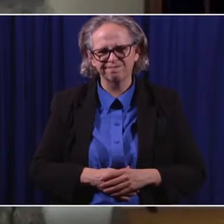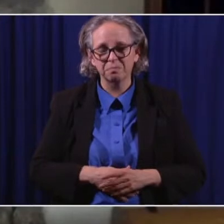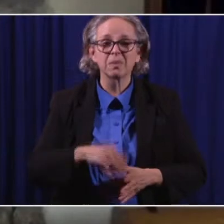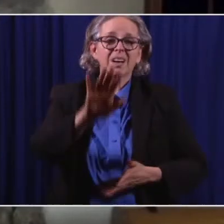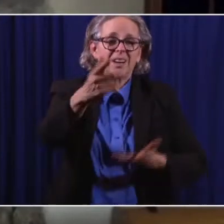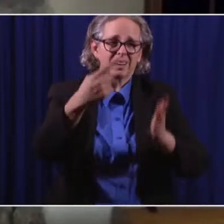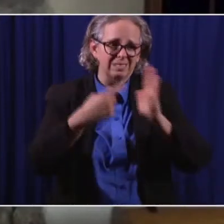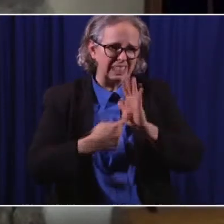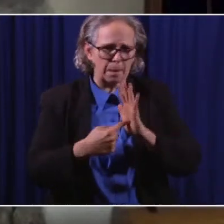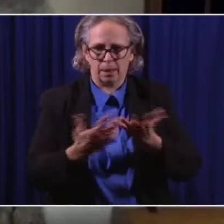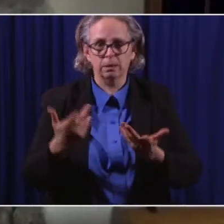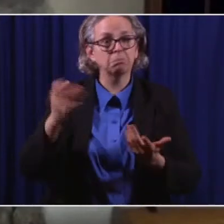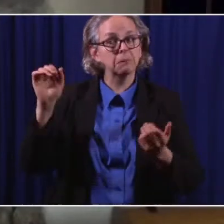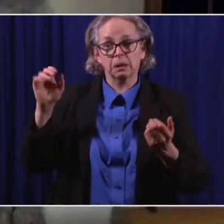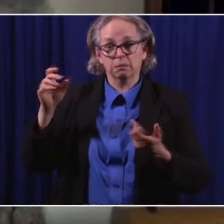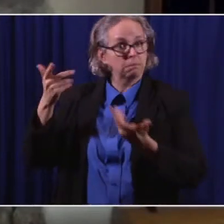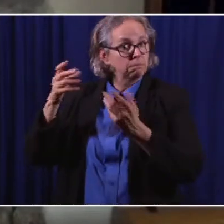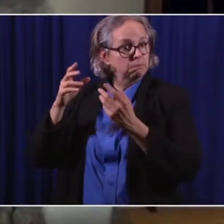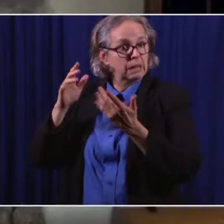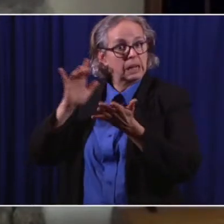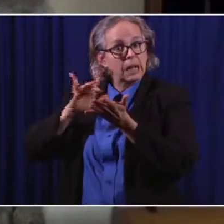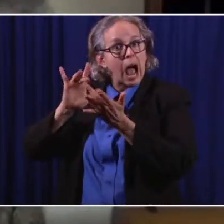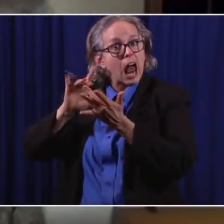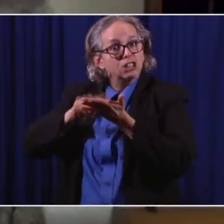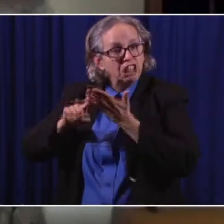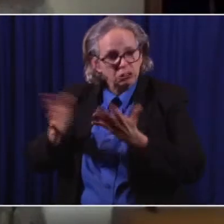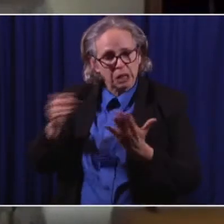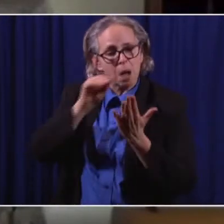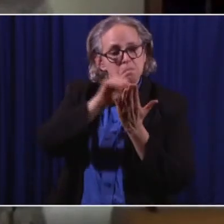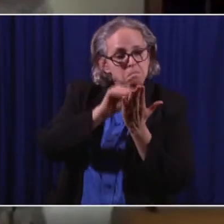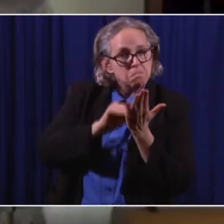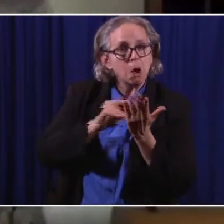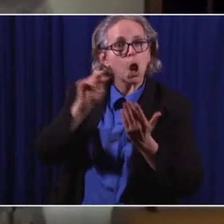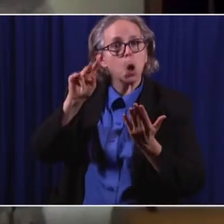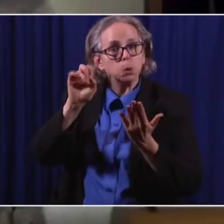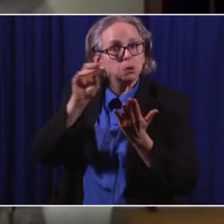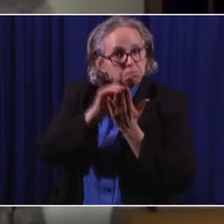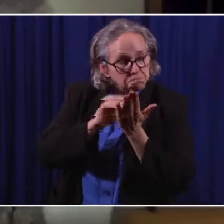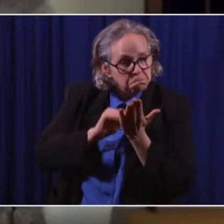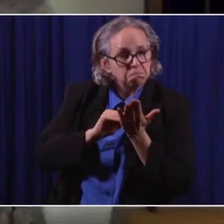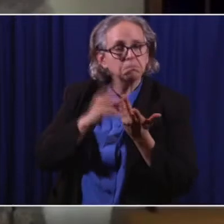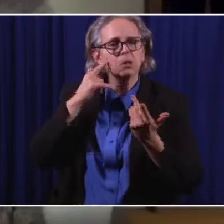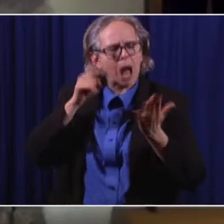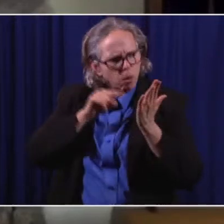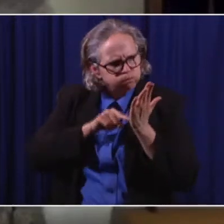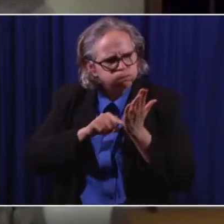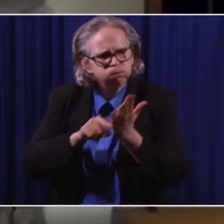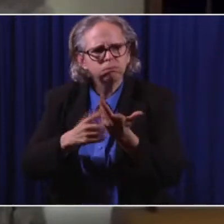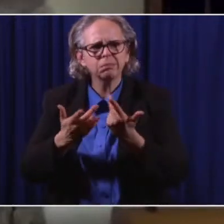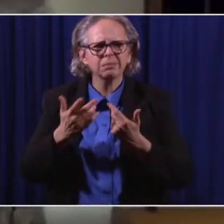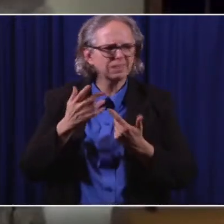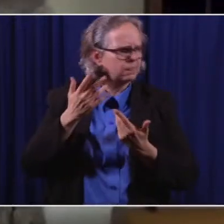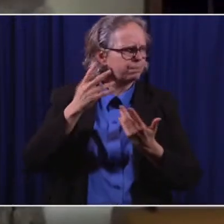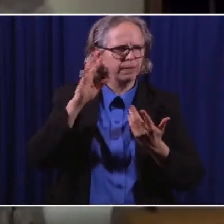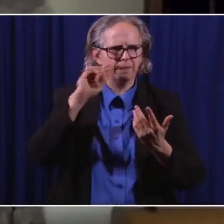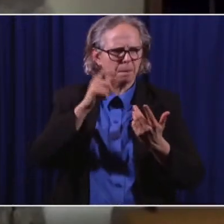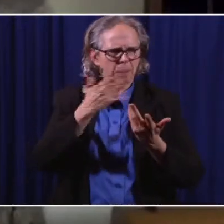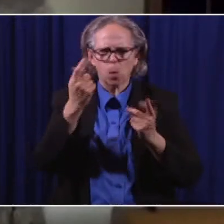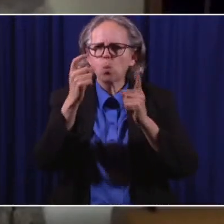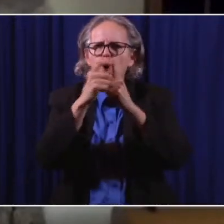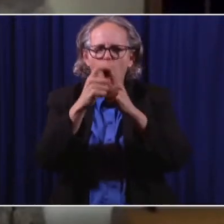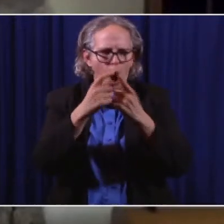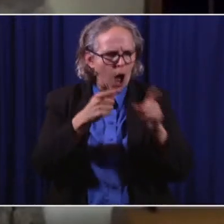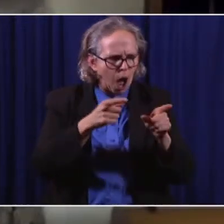through, you could go through and you could do a word search. But for example, if